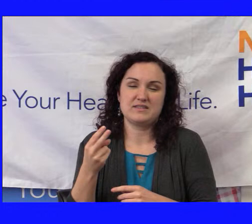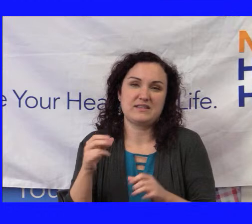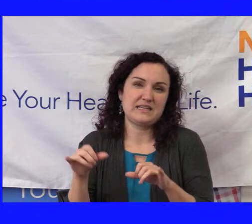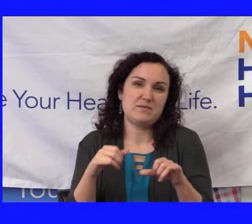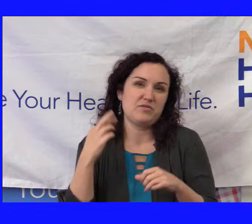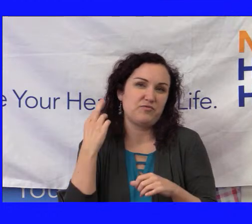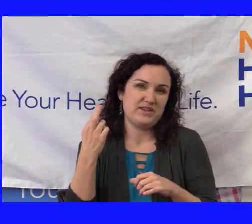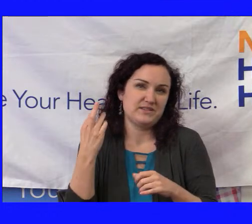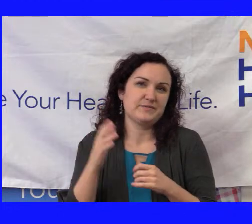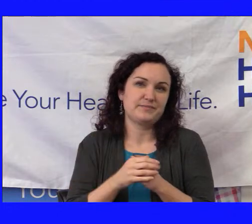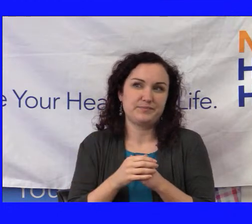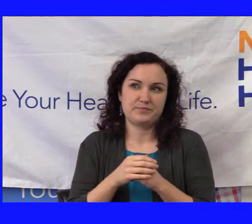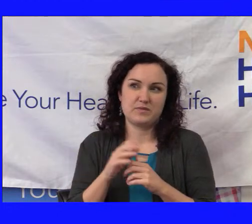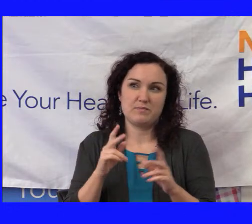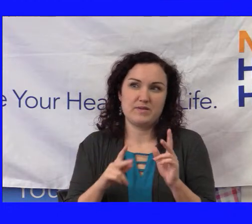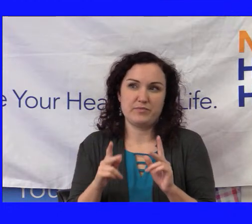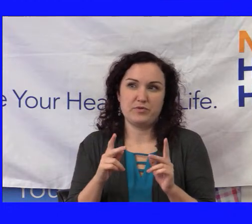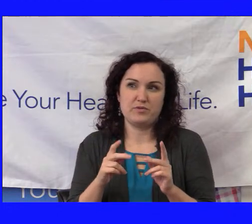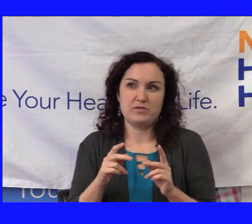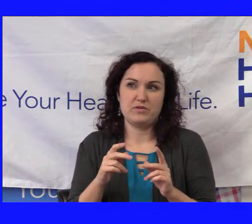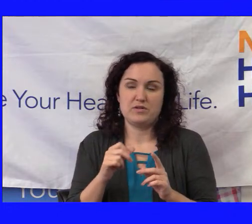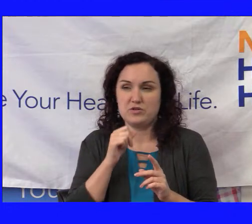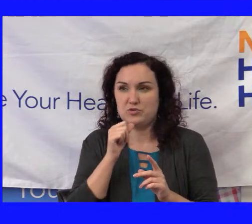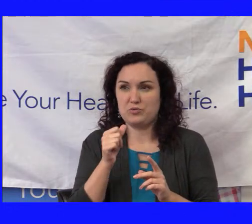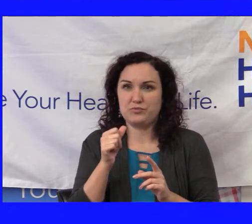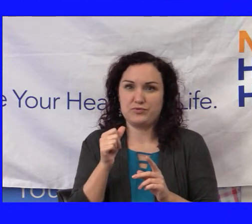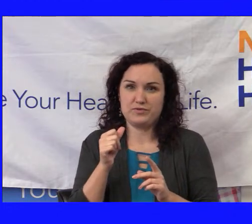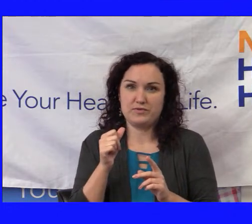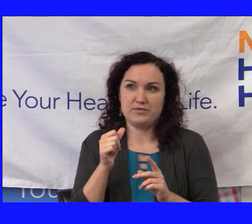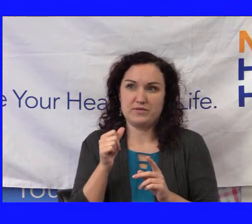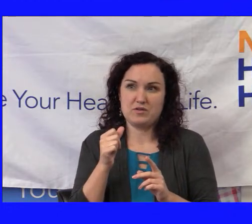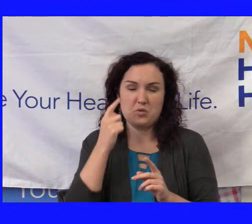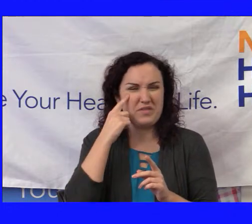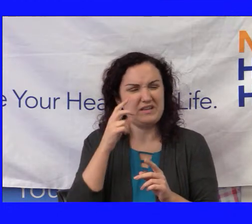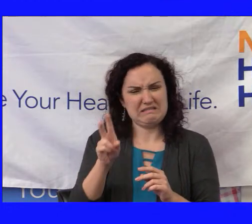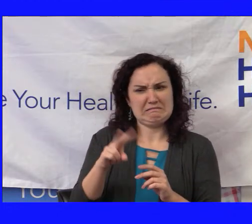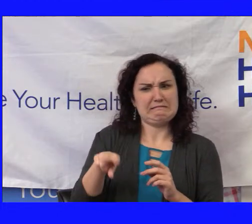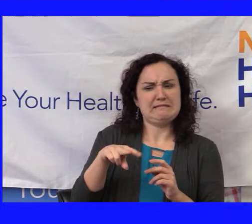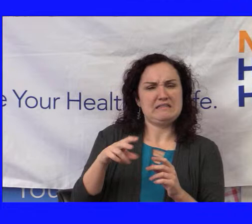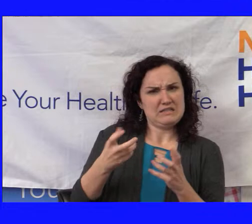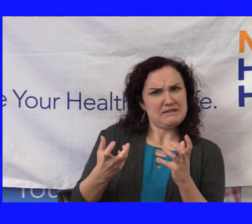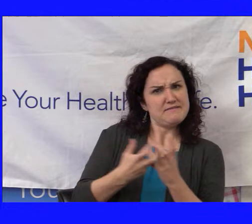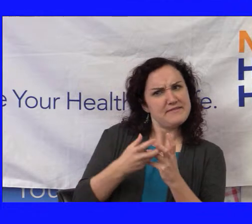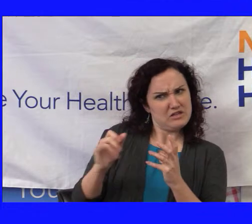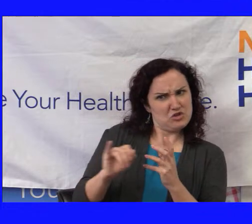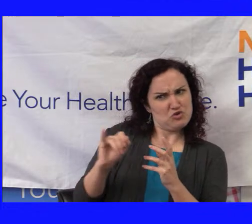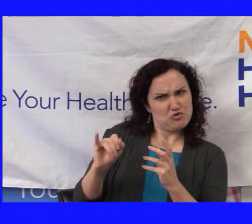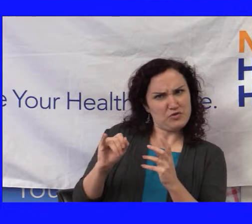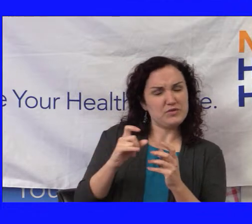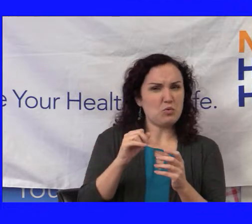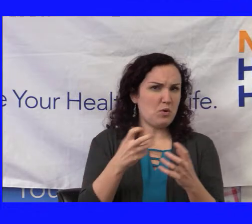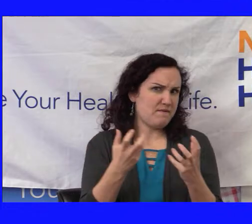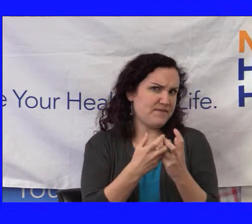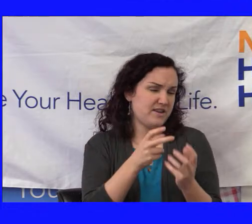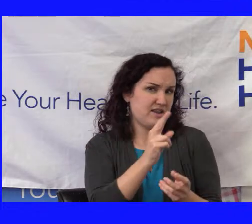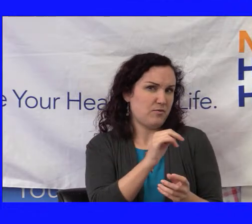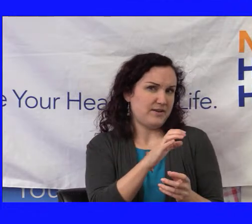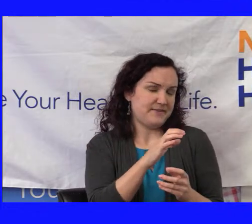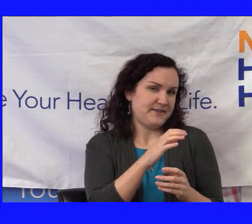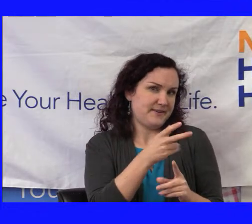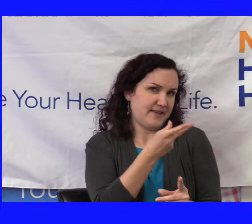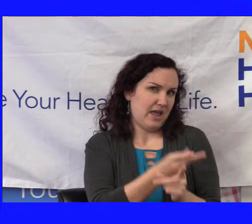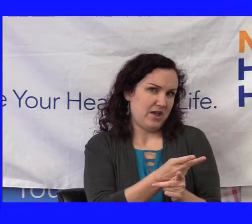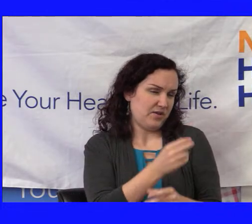reason that I think people you'd think, well, they'd either fit in the insurance or they'd fit in the